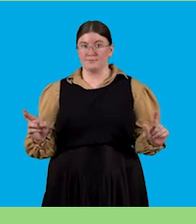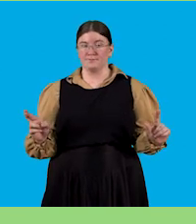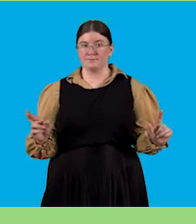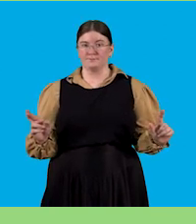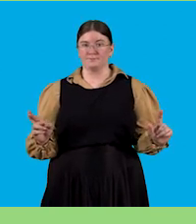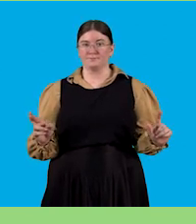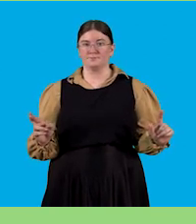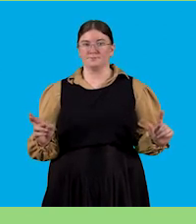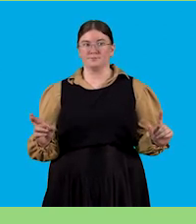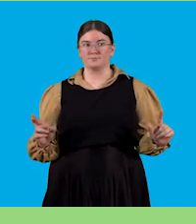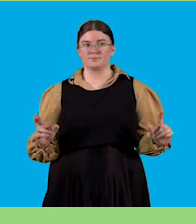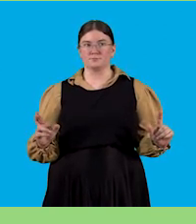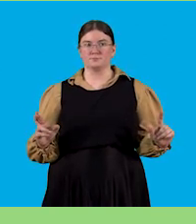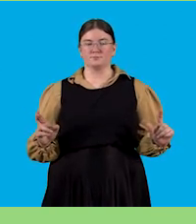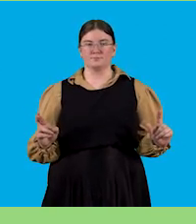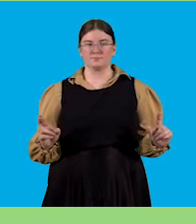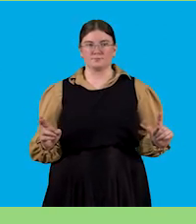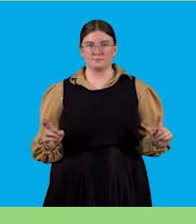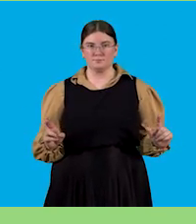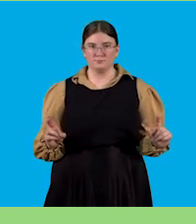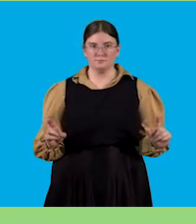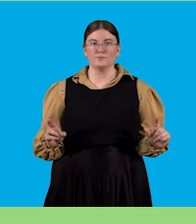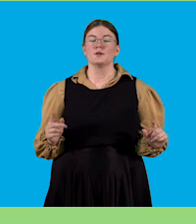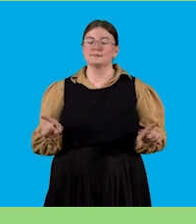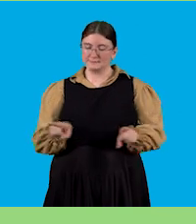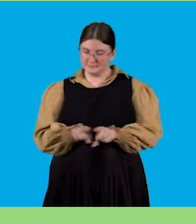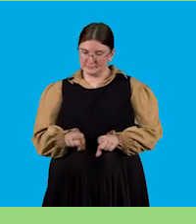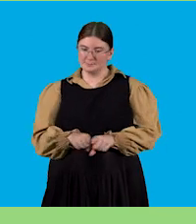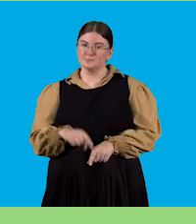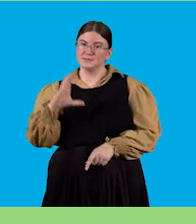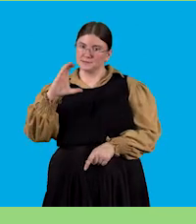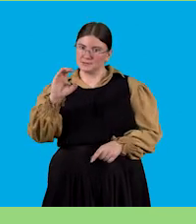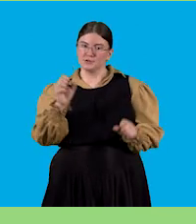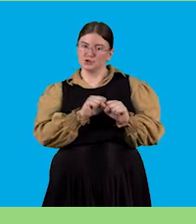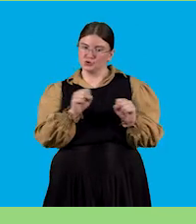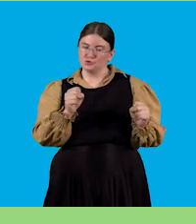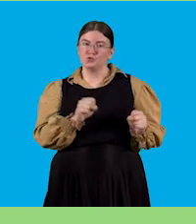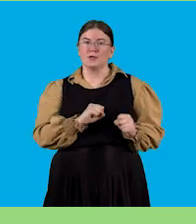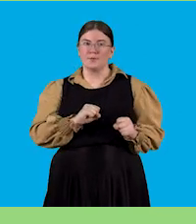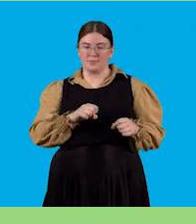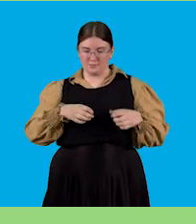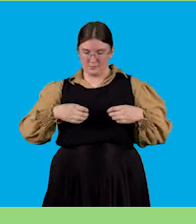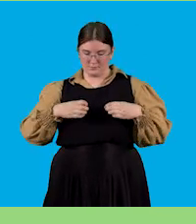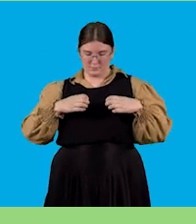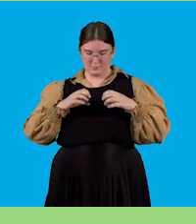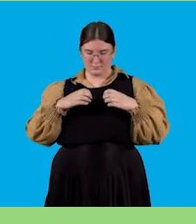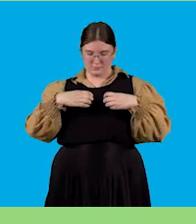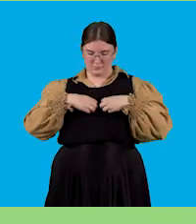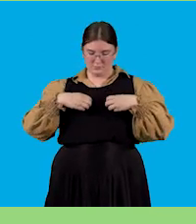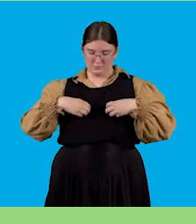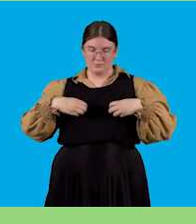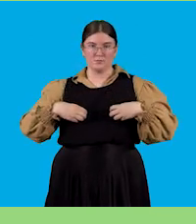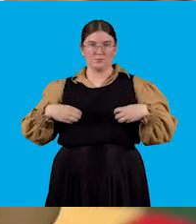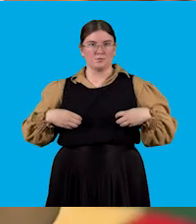bronchus. They have C-shaped cartilage rings. And we know that the